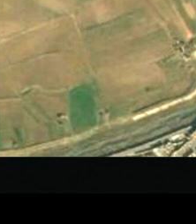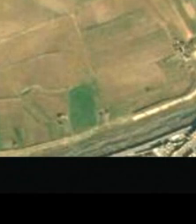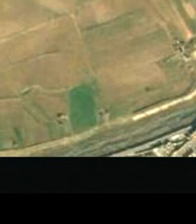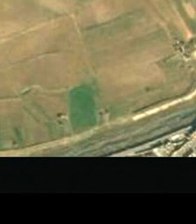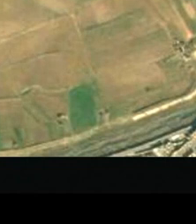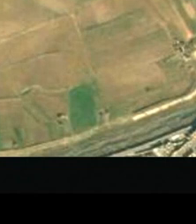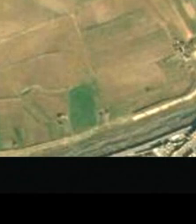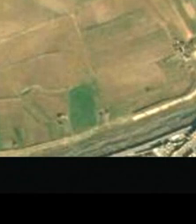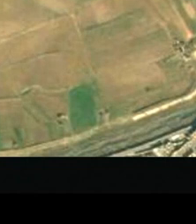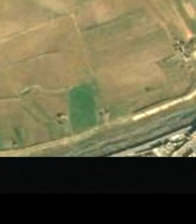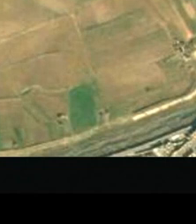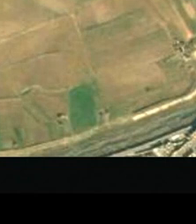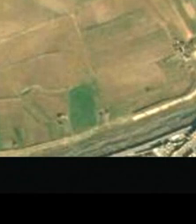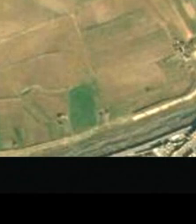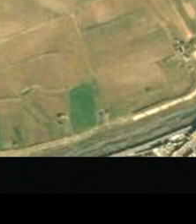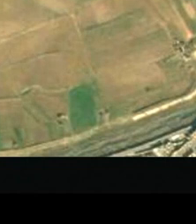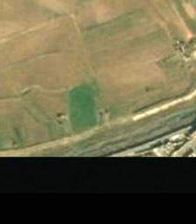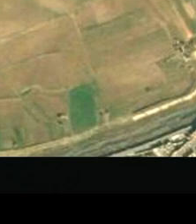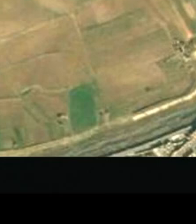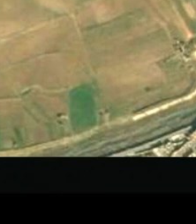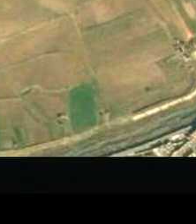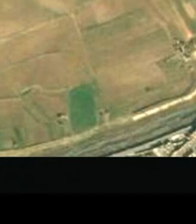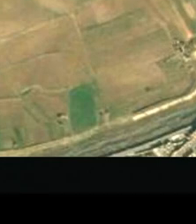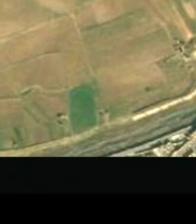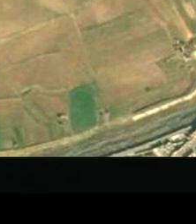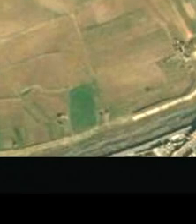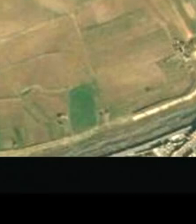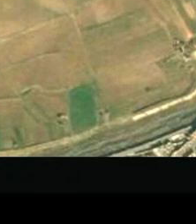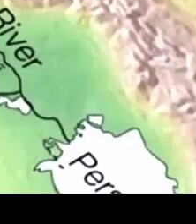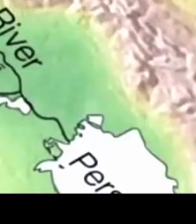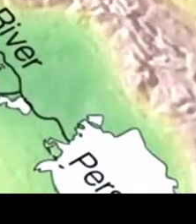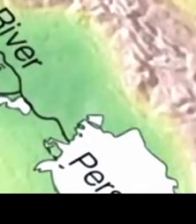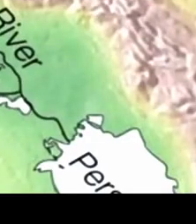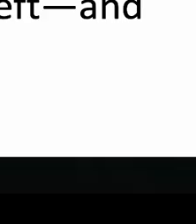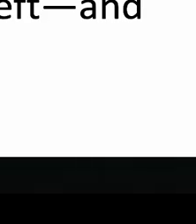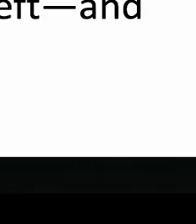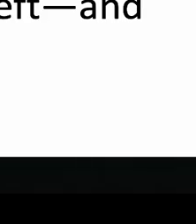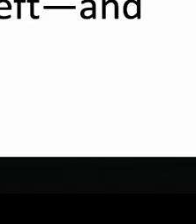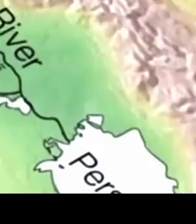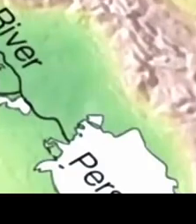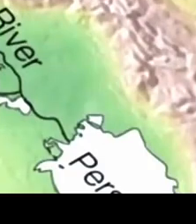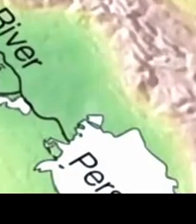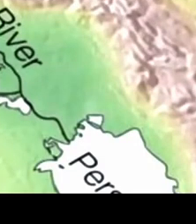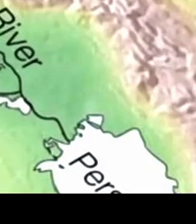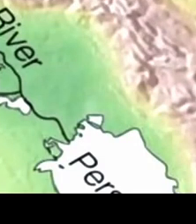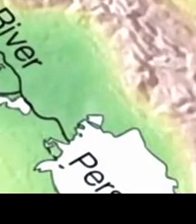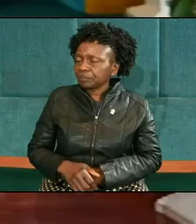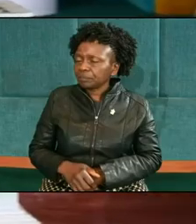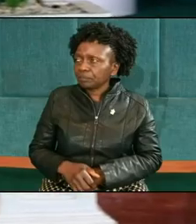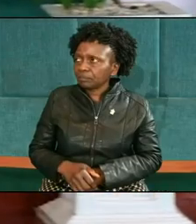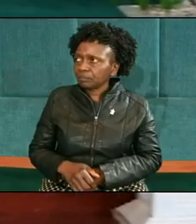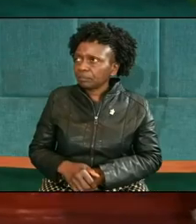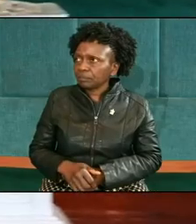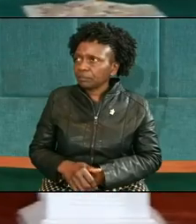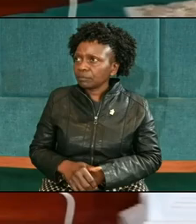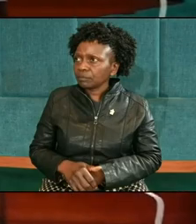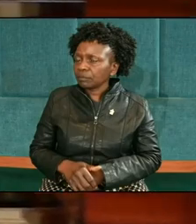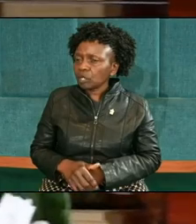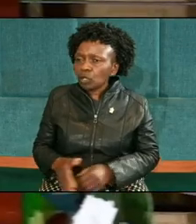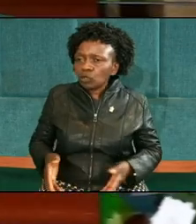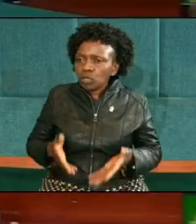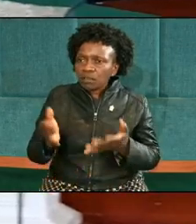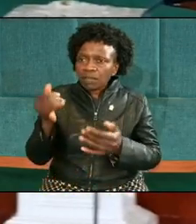eventually. But that's the location. That's the location. Well, to give an